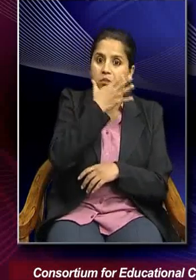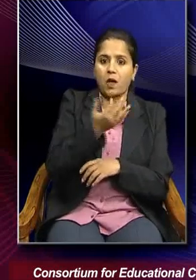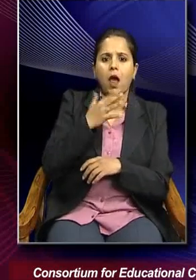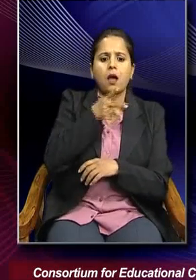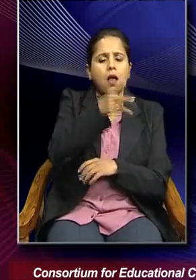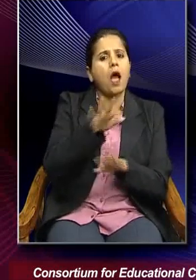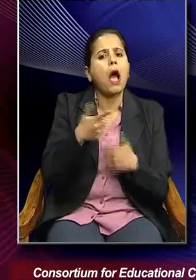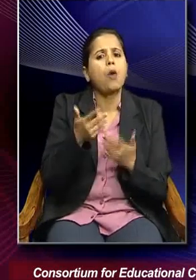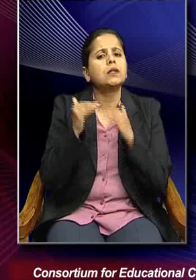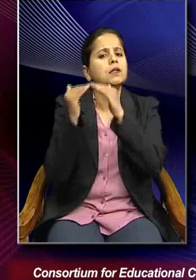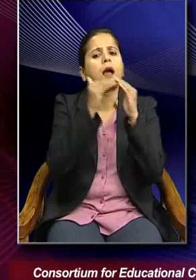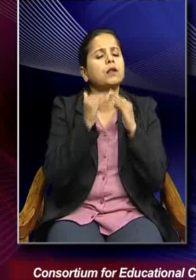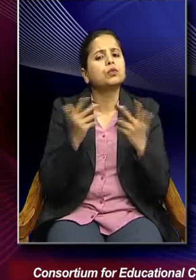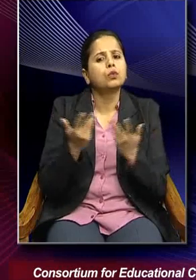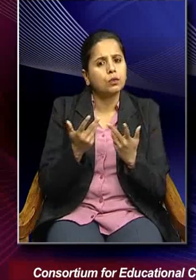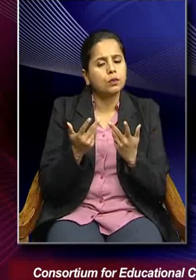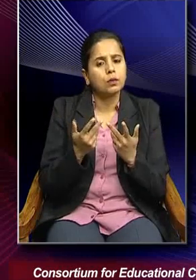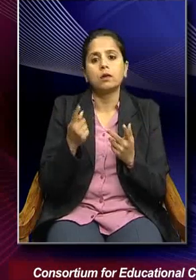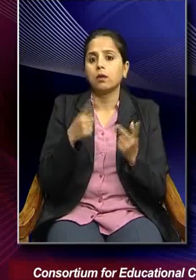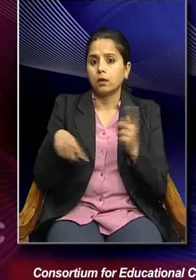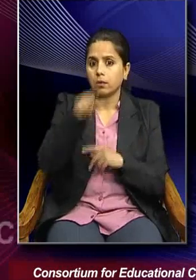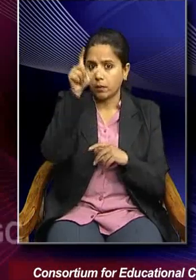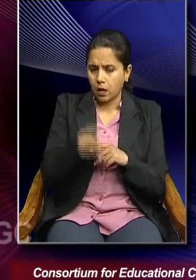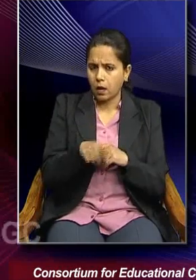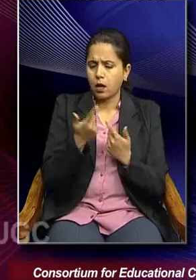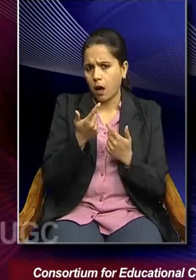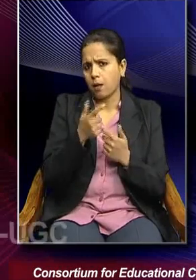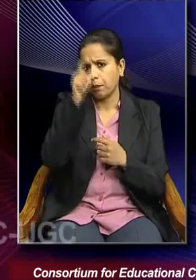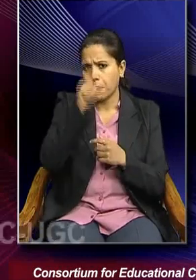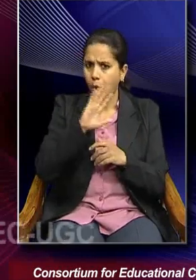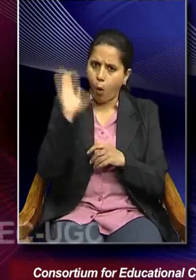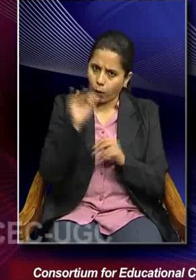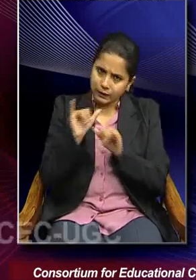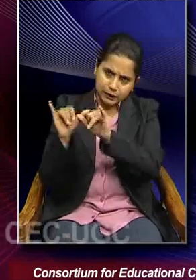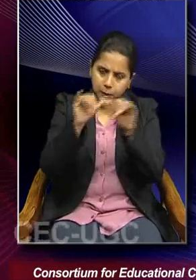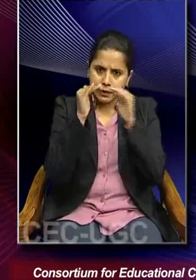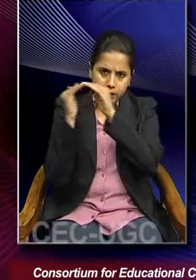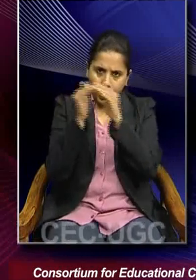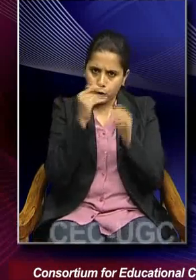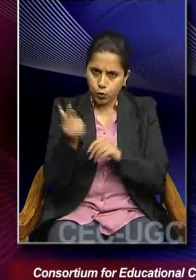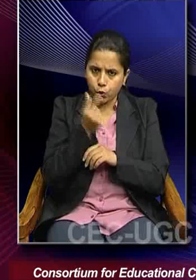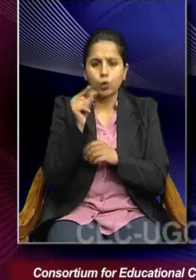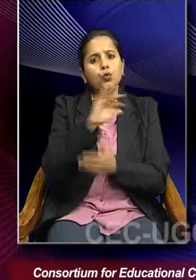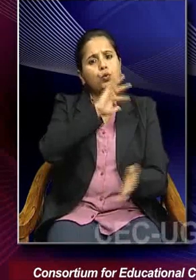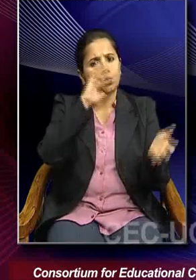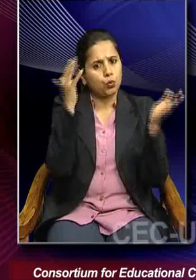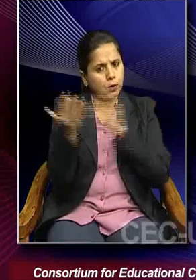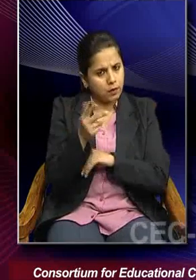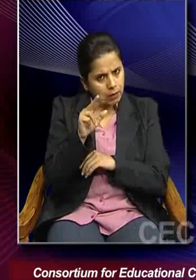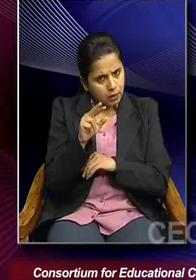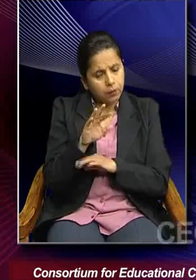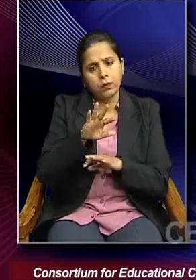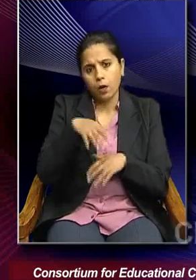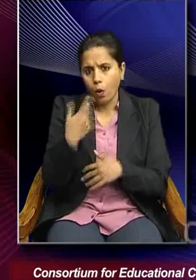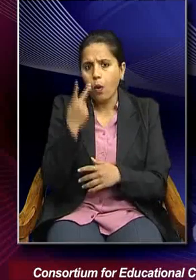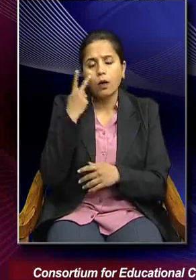those standards? Are those objective standards, which will be a universal standard on the